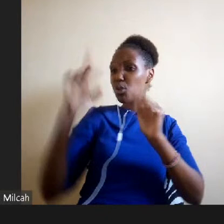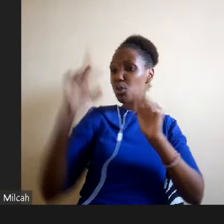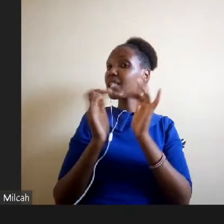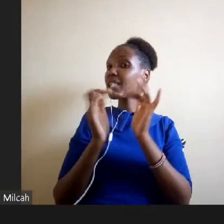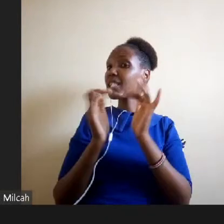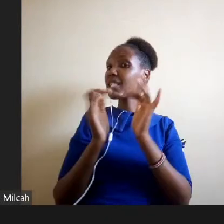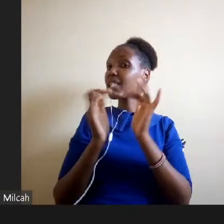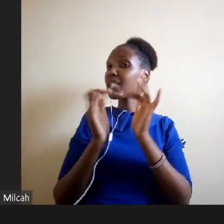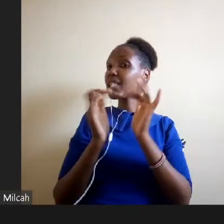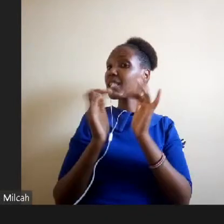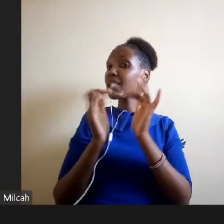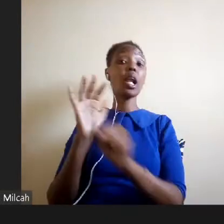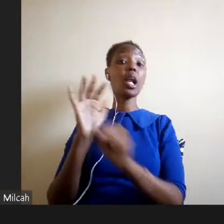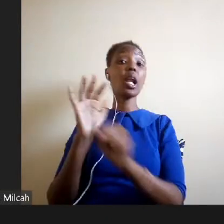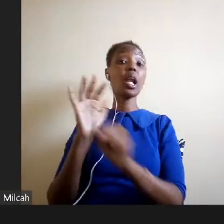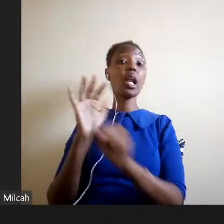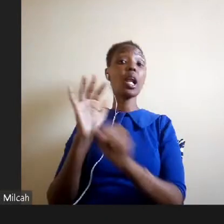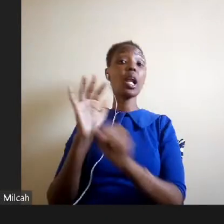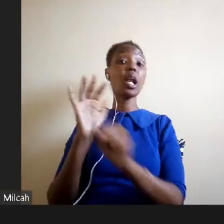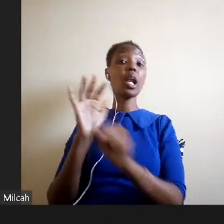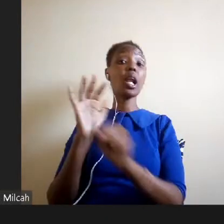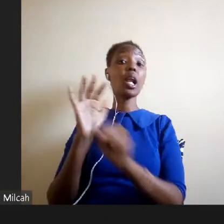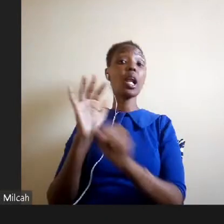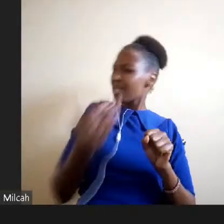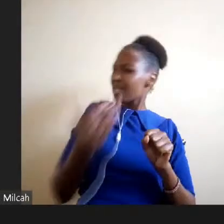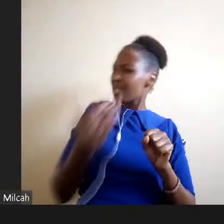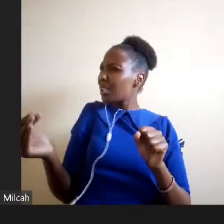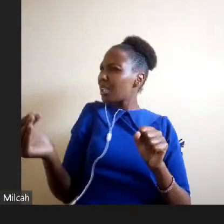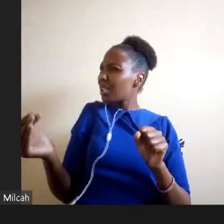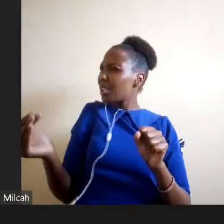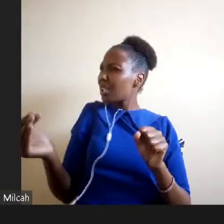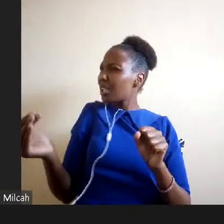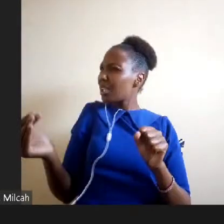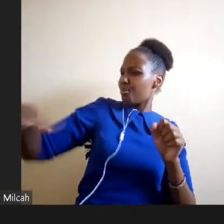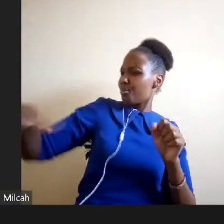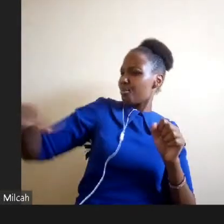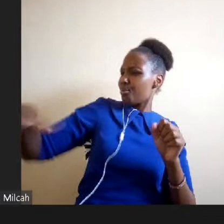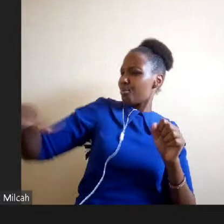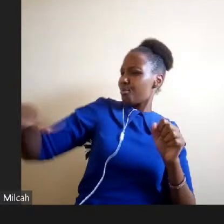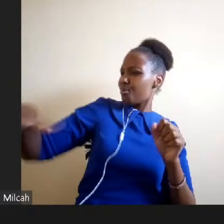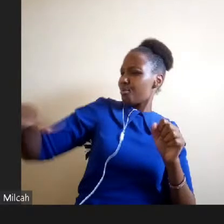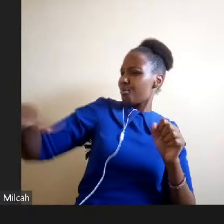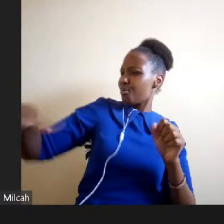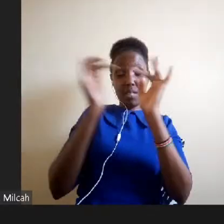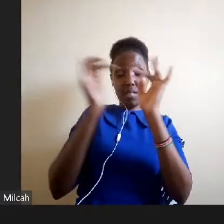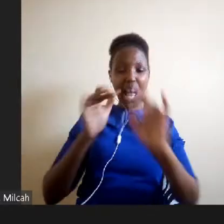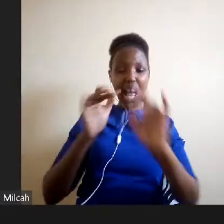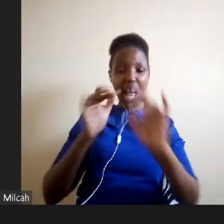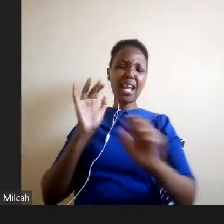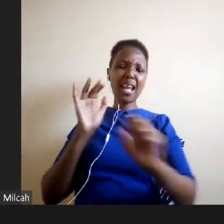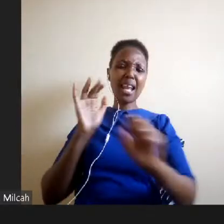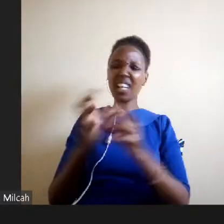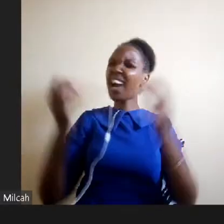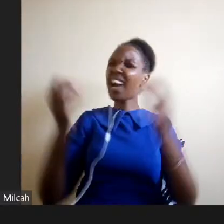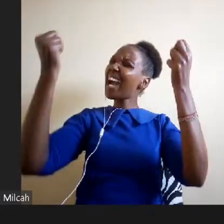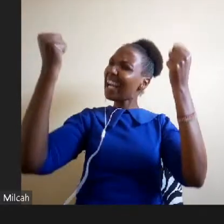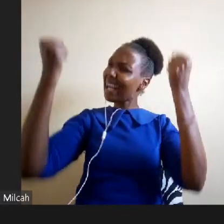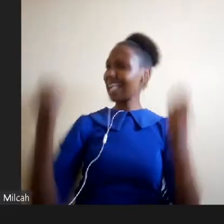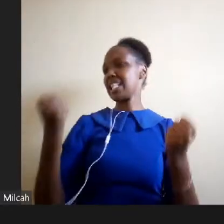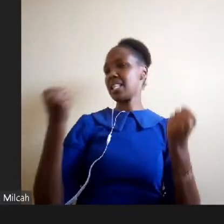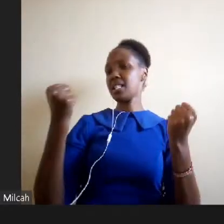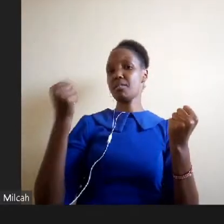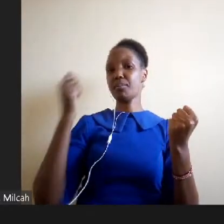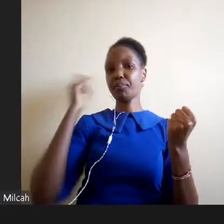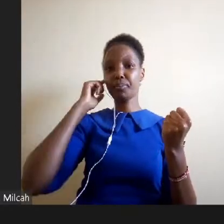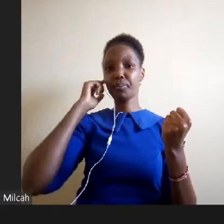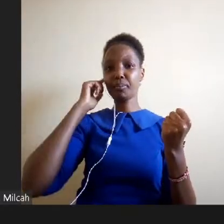more children getting into a space where online bullying is something that they cannot handle. And so I want to just familiarize you with some